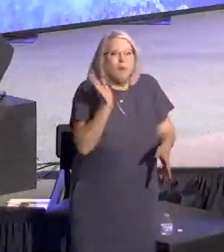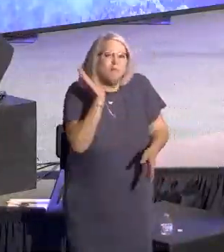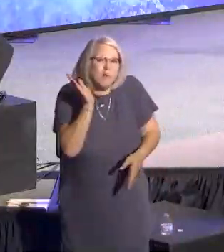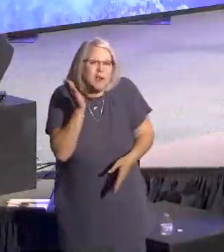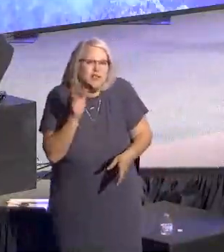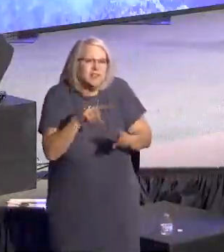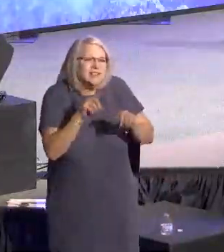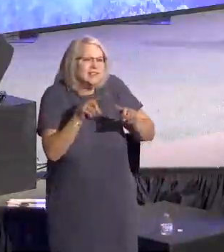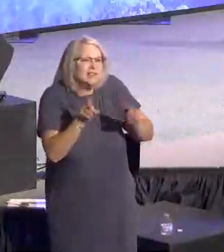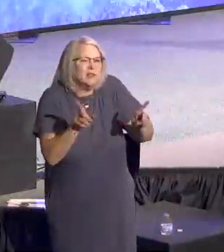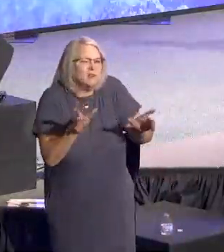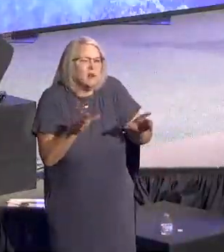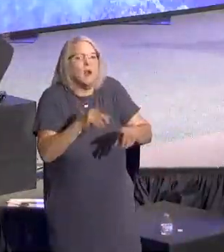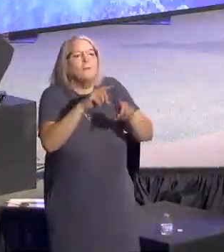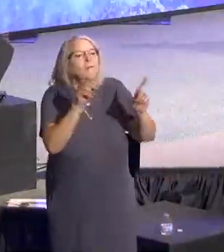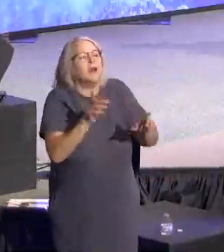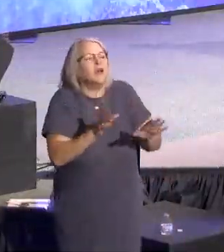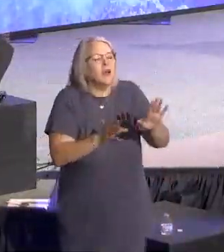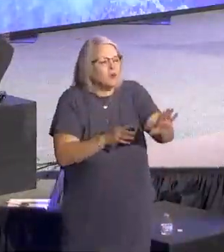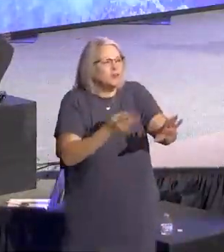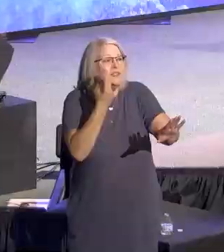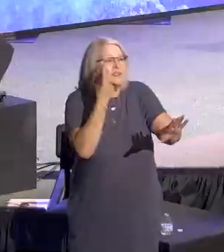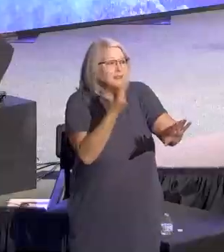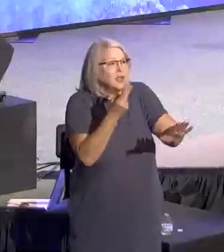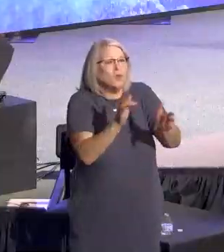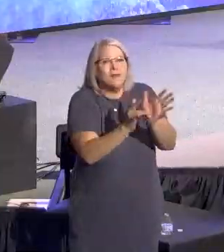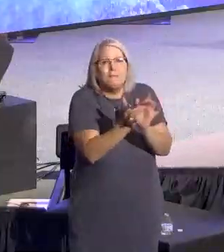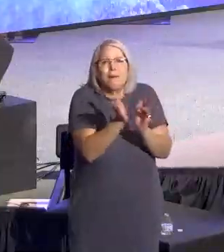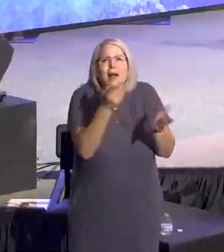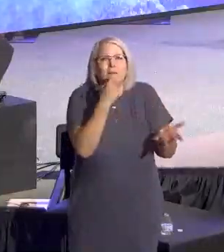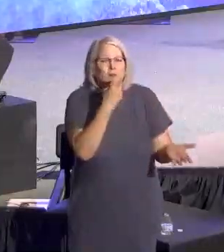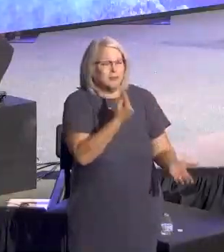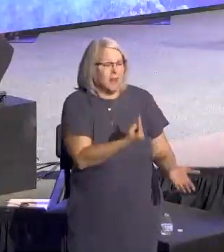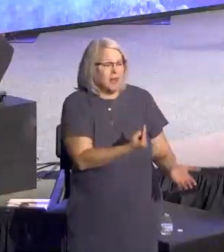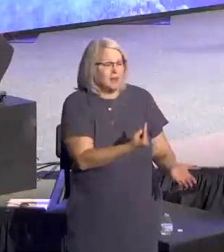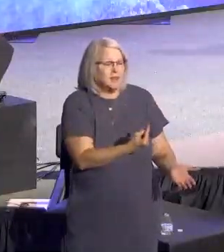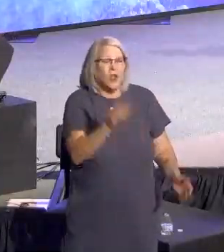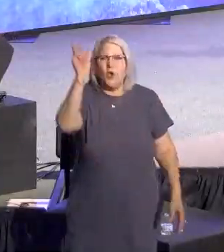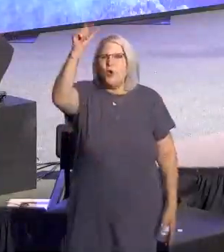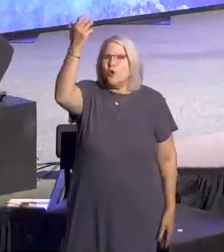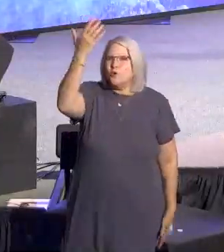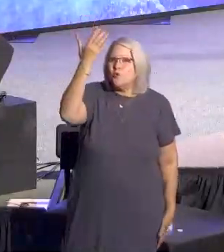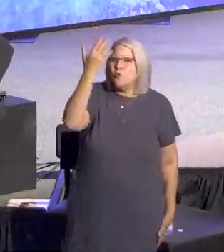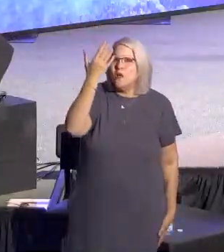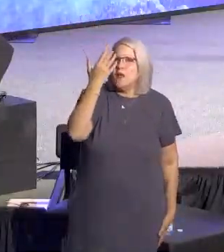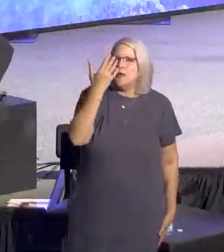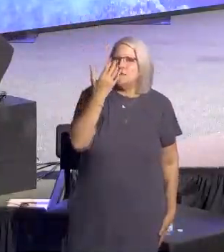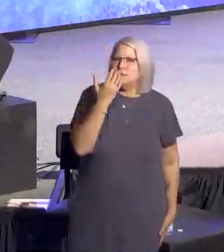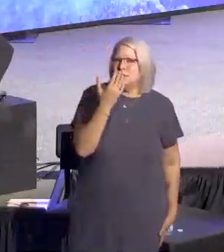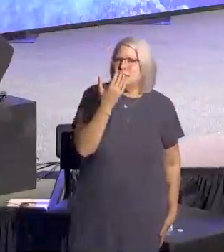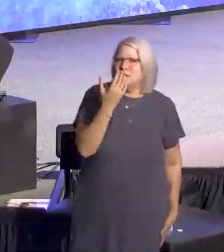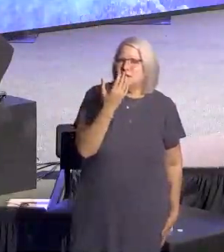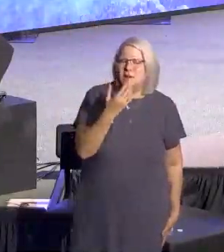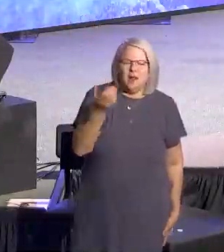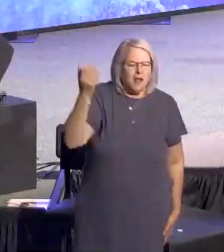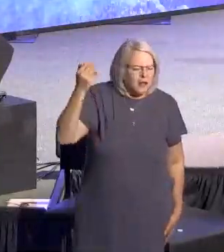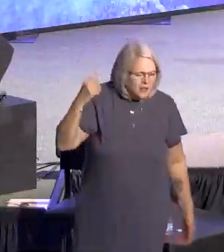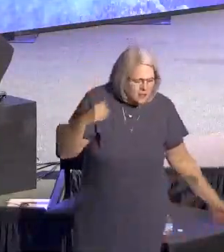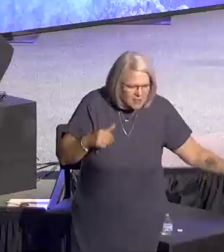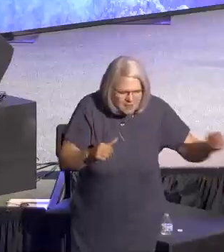different ways. But I just want us to see today what the Bible says. Grace, this